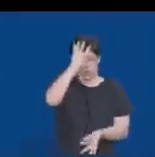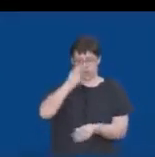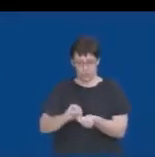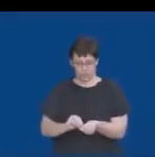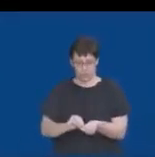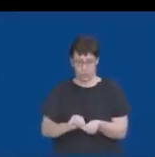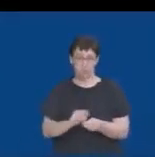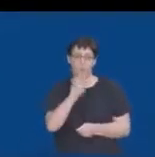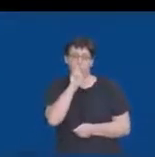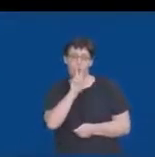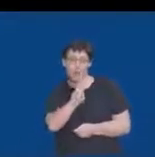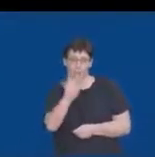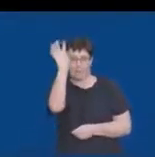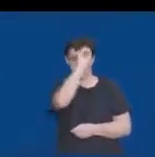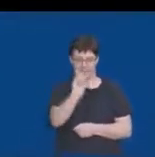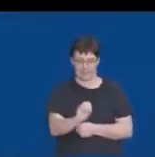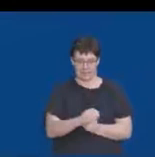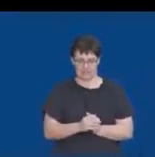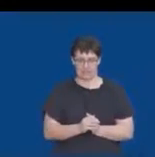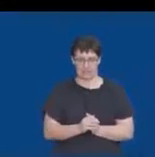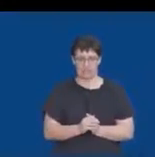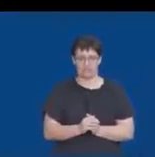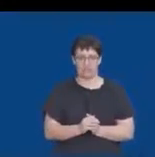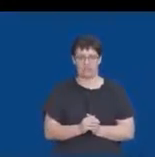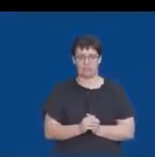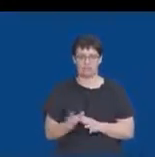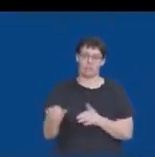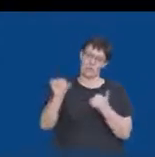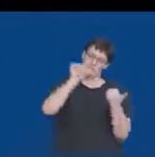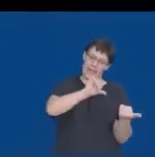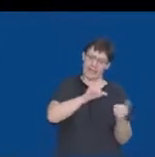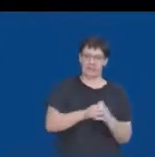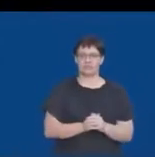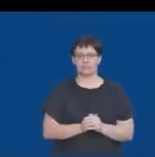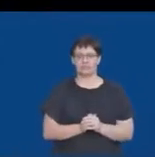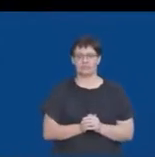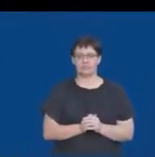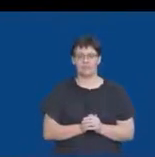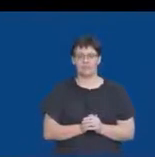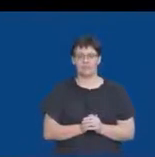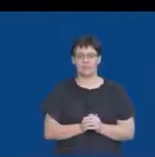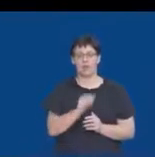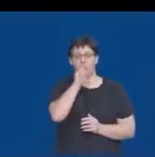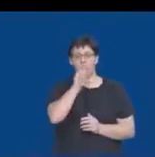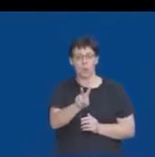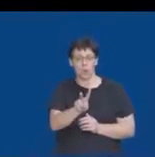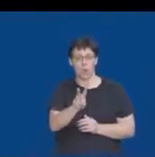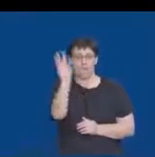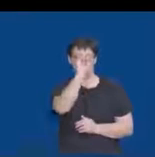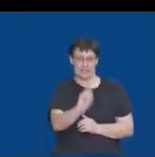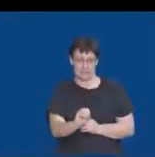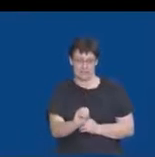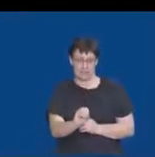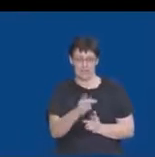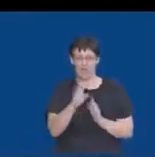we're going to look at our percentages. So actually I'm going to go back to this for a sec. So we're going to be looking at the percentages. So